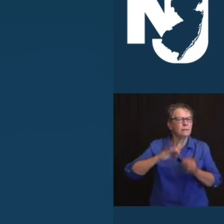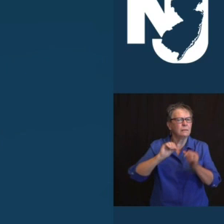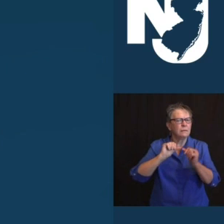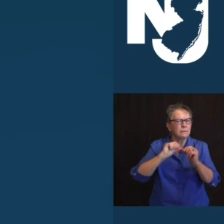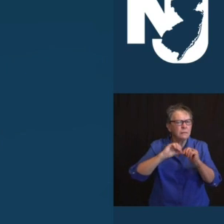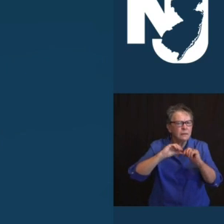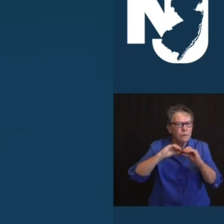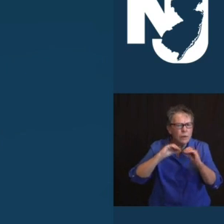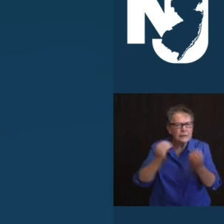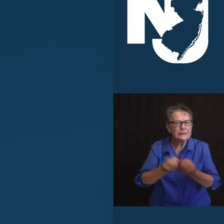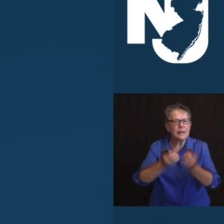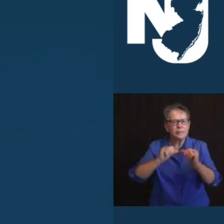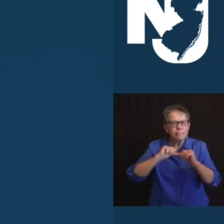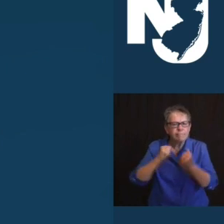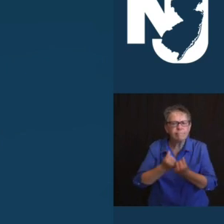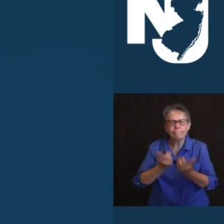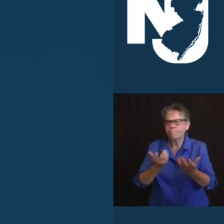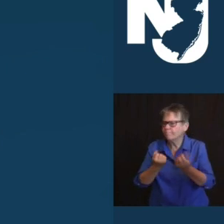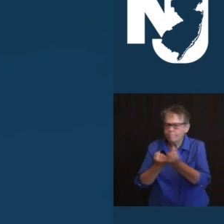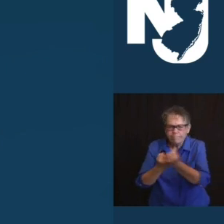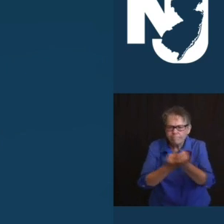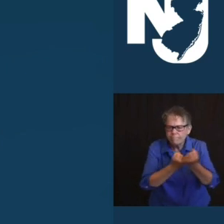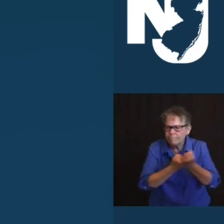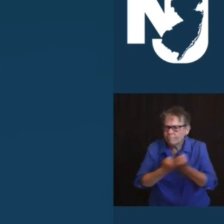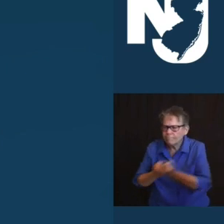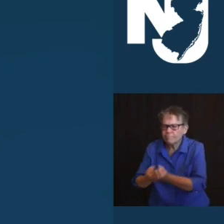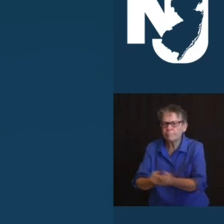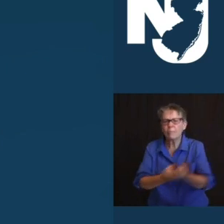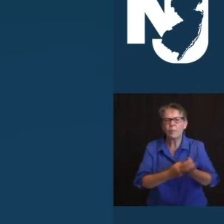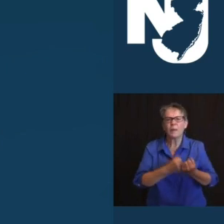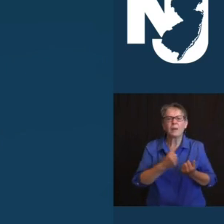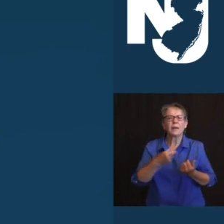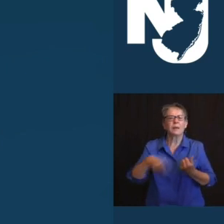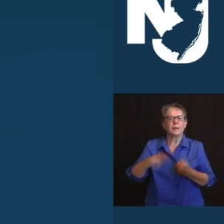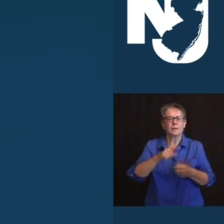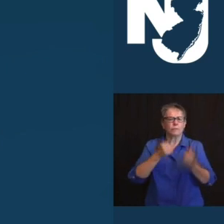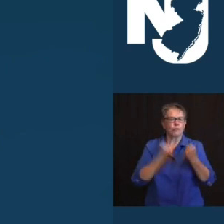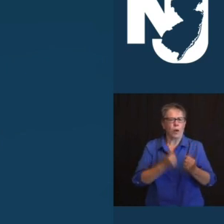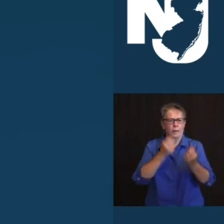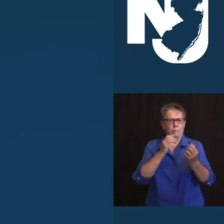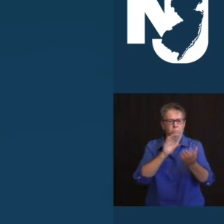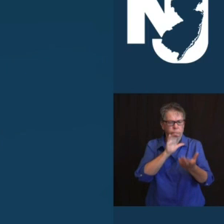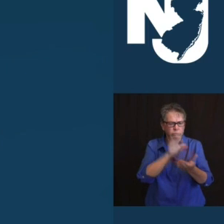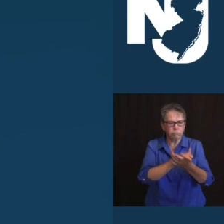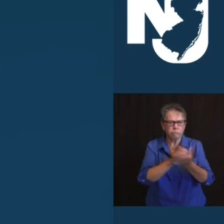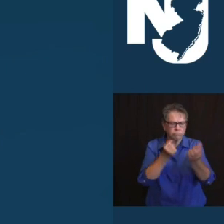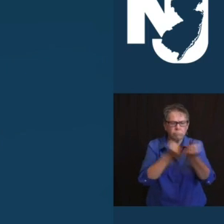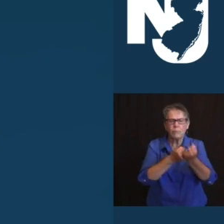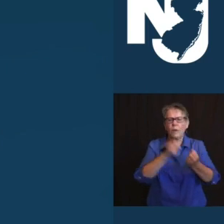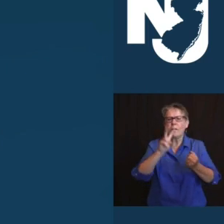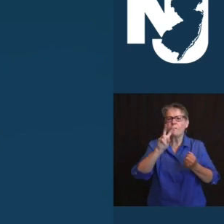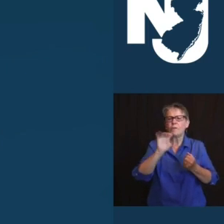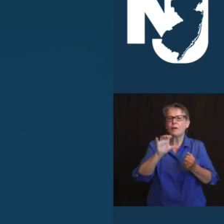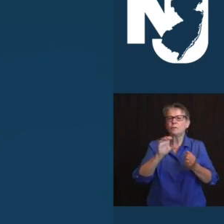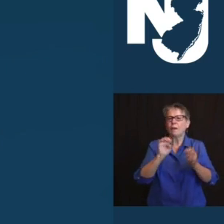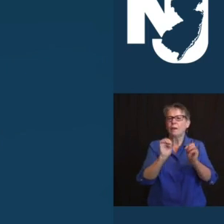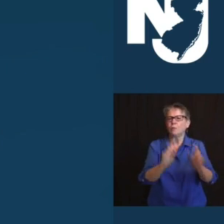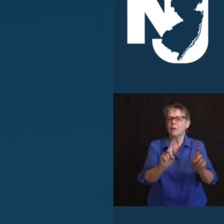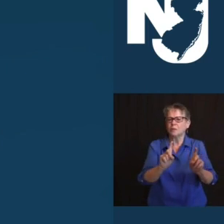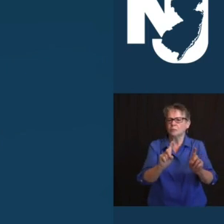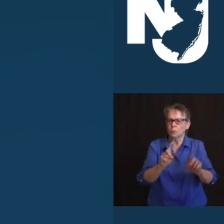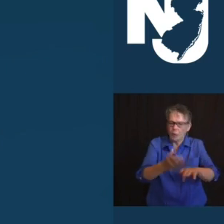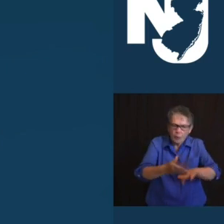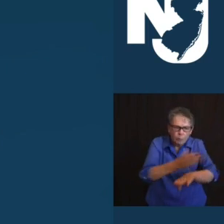supporter of vocational education in New Jersey and was a proud member of the board of directors of the Monmouth County Board of Education for